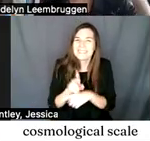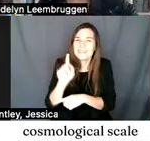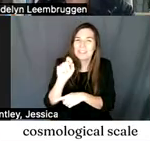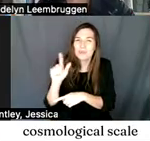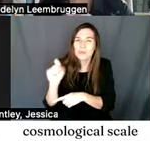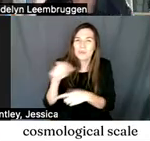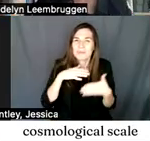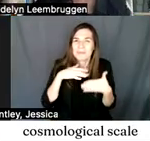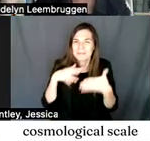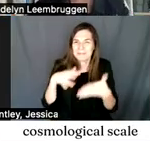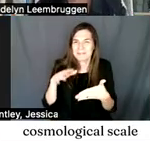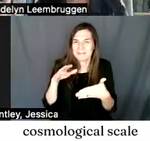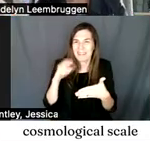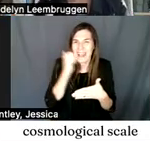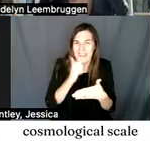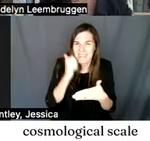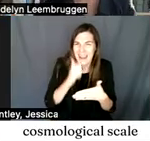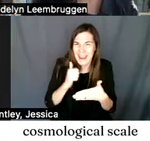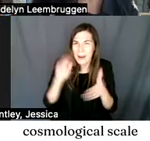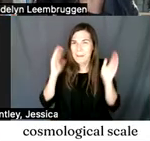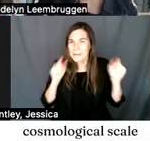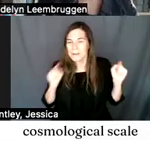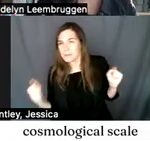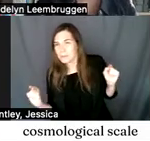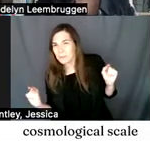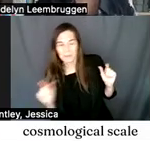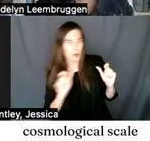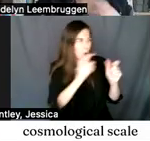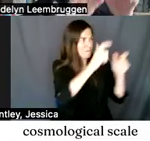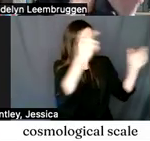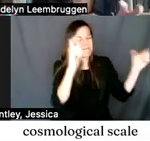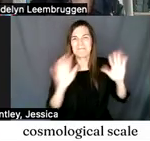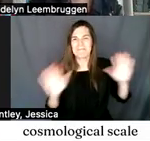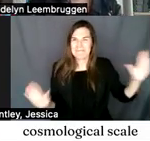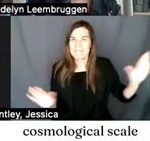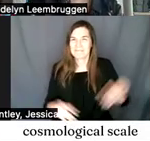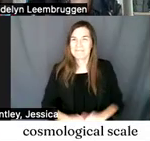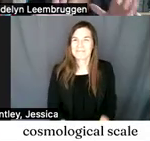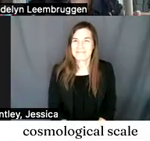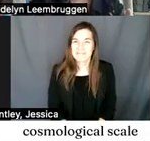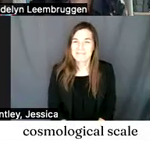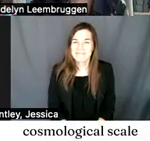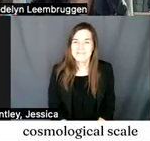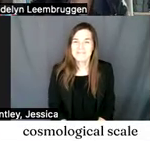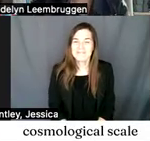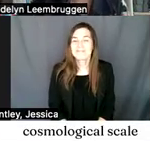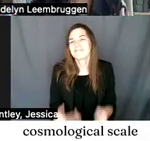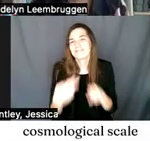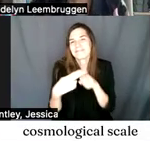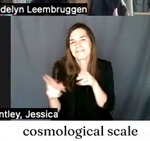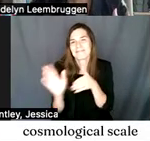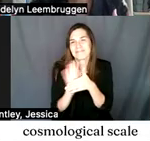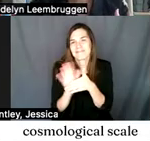physics than you do for quantum or cosmology. So I'm going to next show you a quick video about my